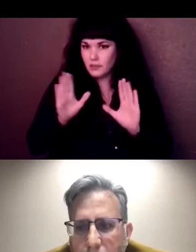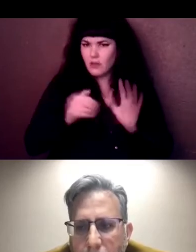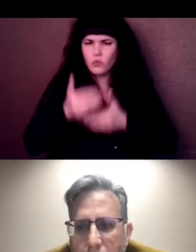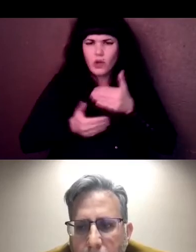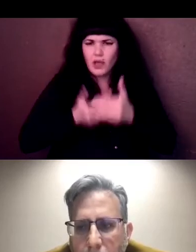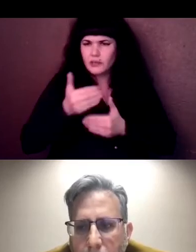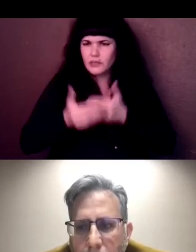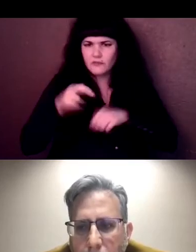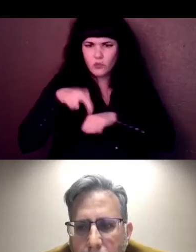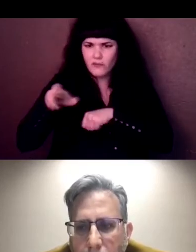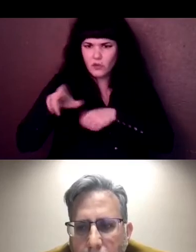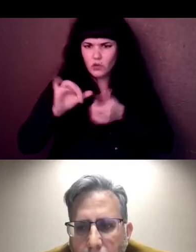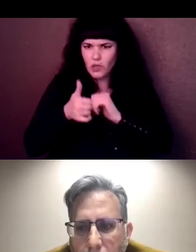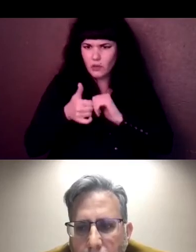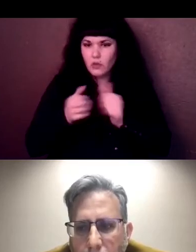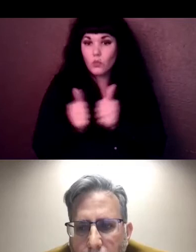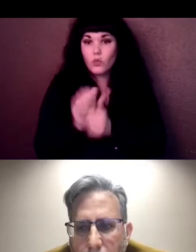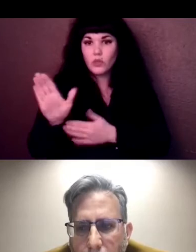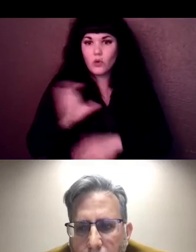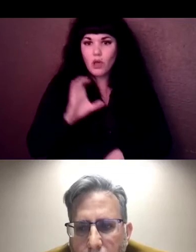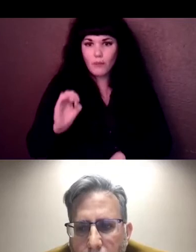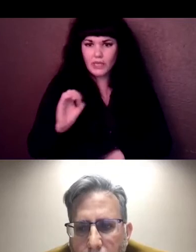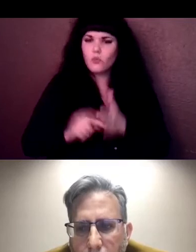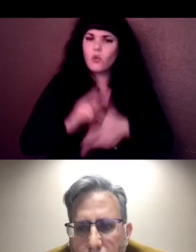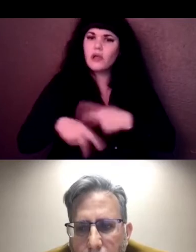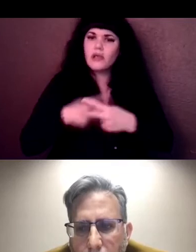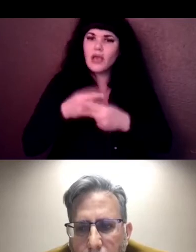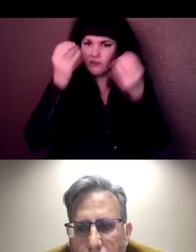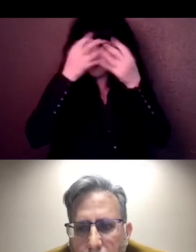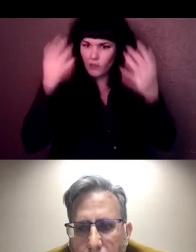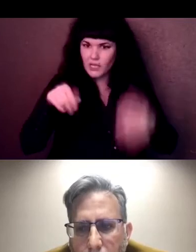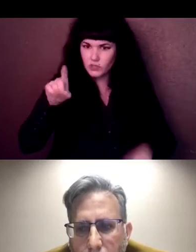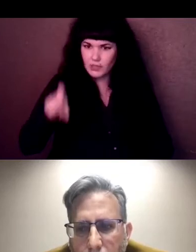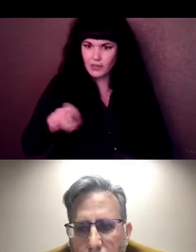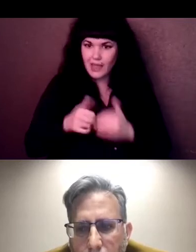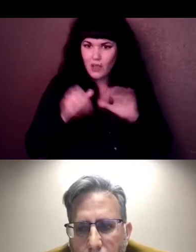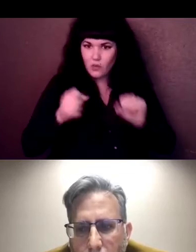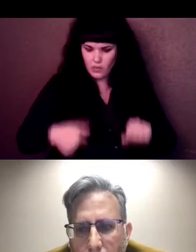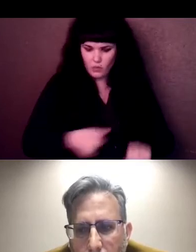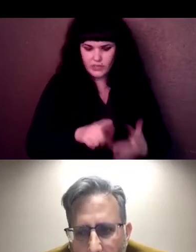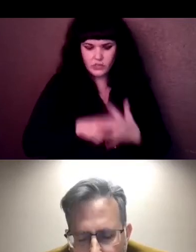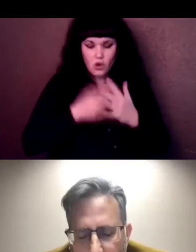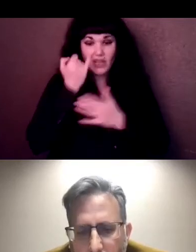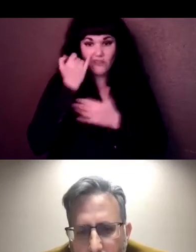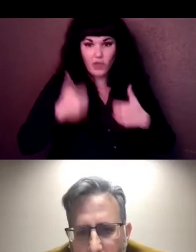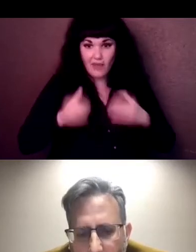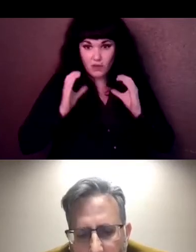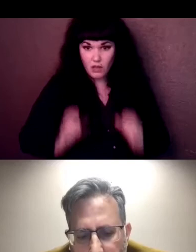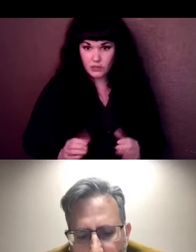a referral with your company? What kind of information do you need, and how can we start that if we have a customer?